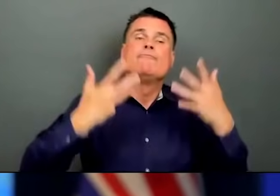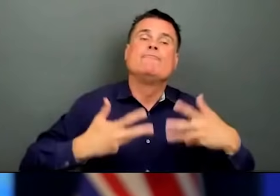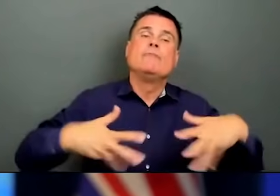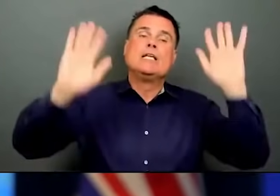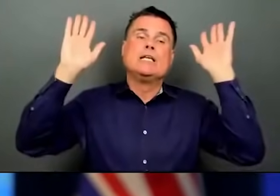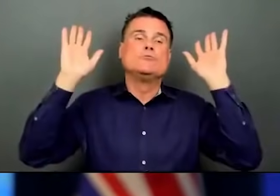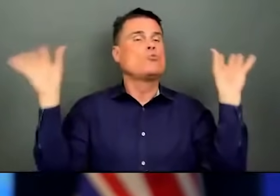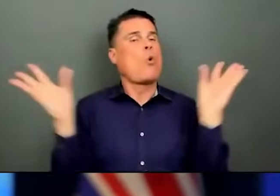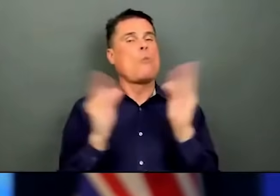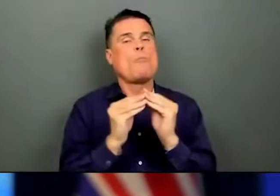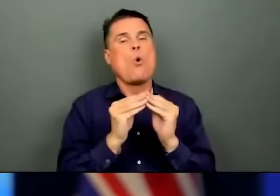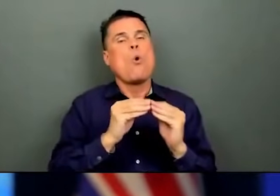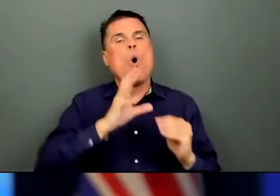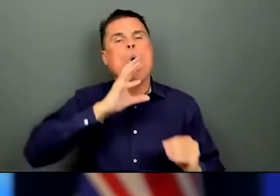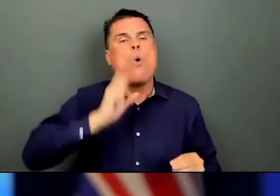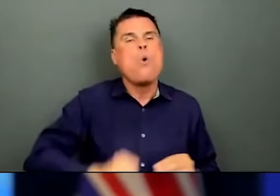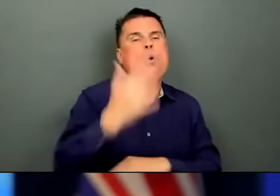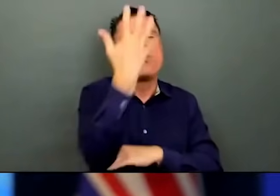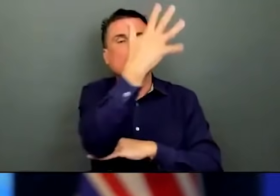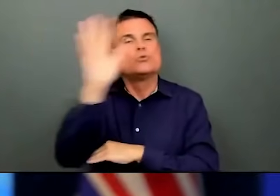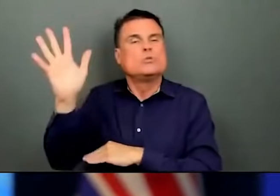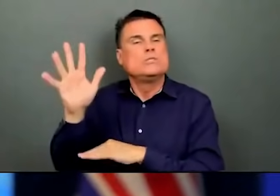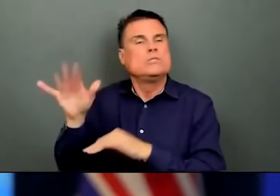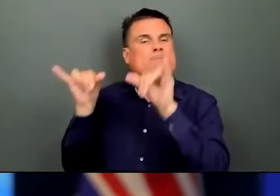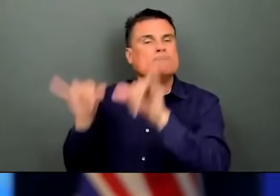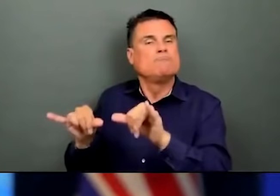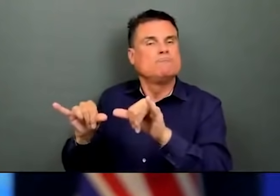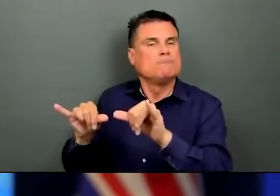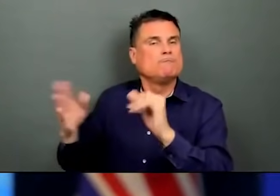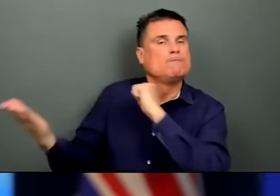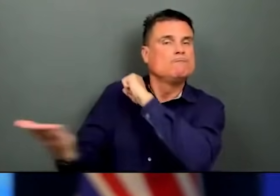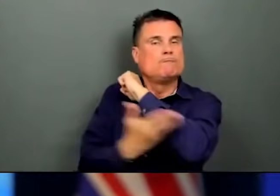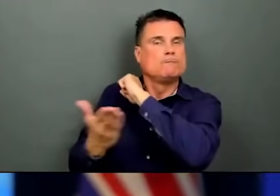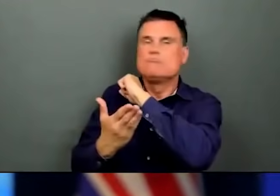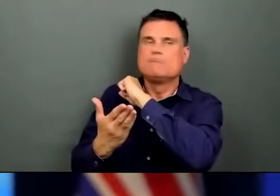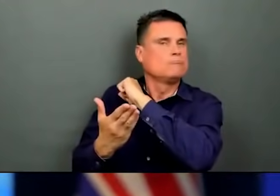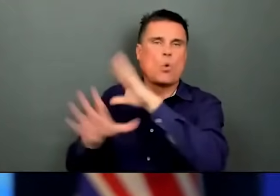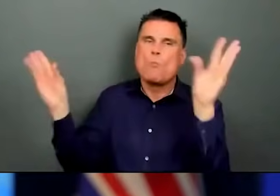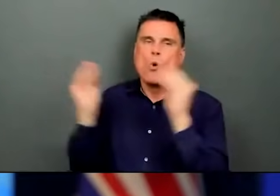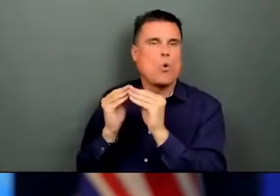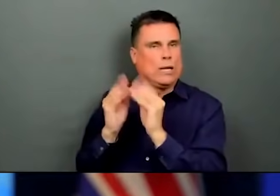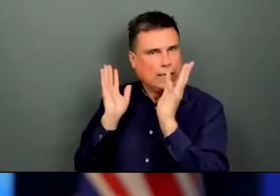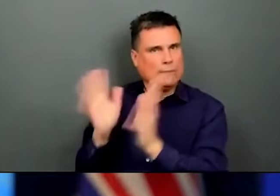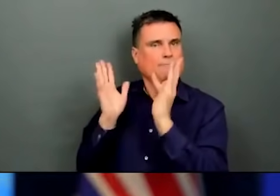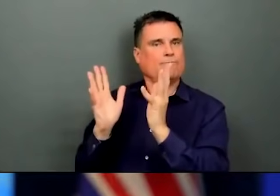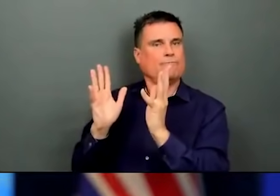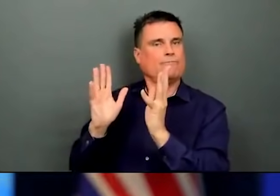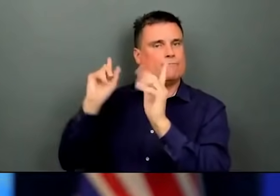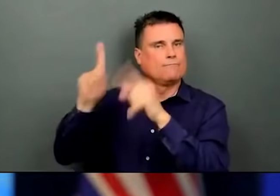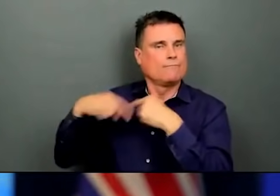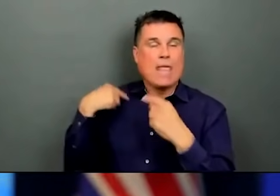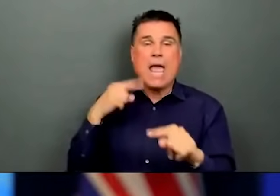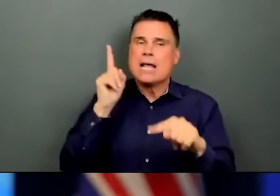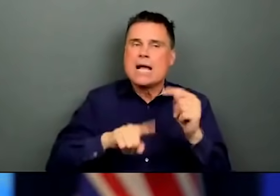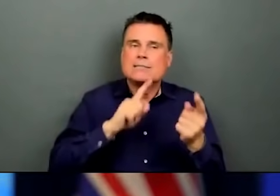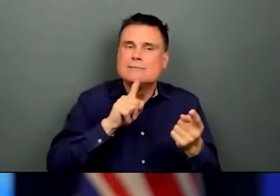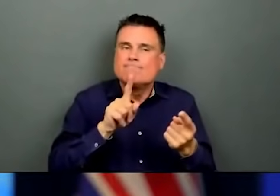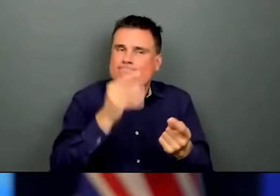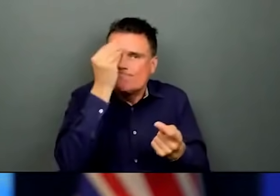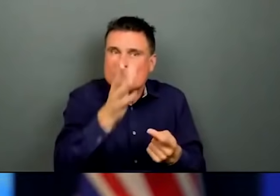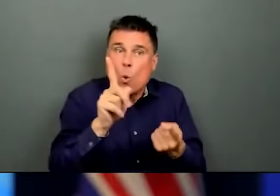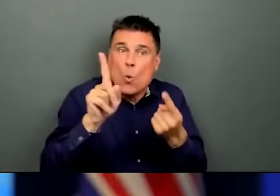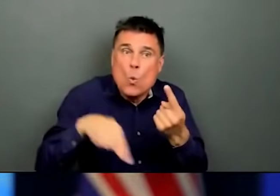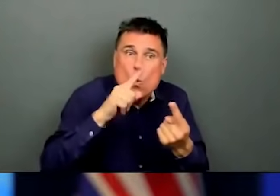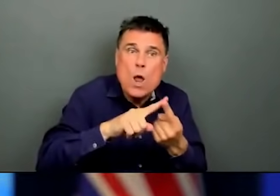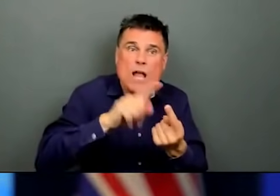success rests on the road that we travel together. Indigenous people, workers, environmentalists, communities, industry investors, to make sure